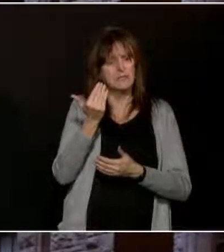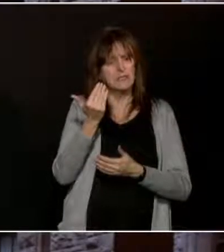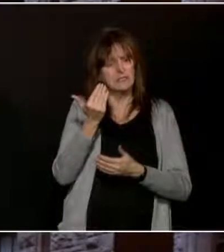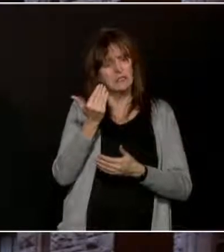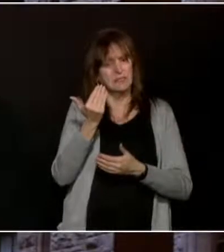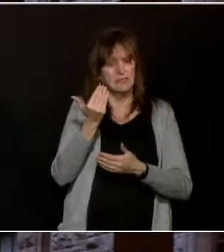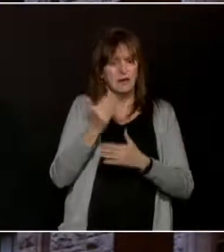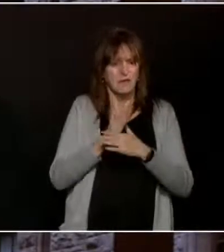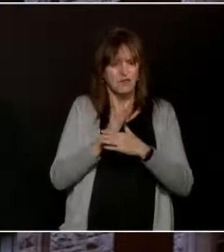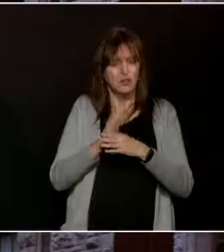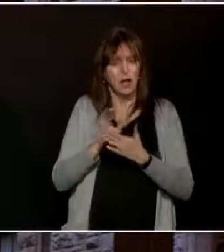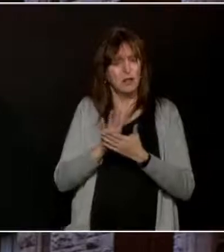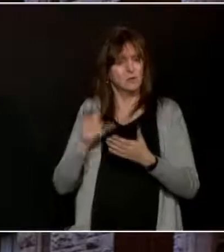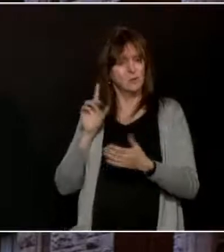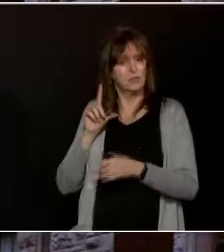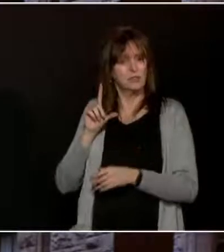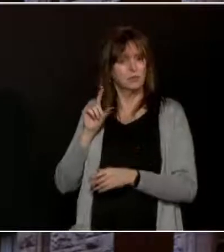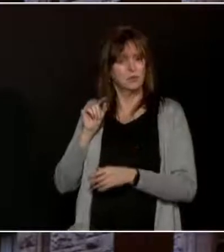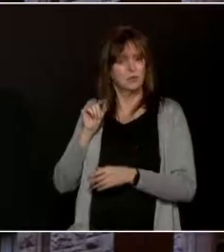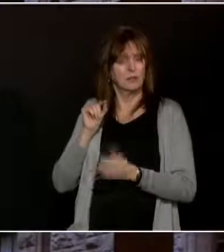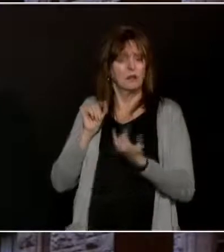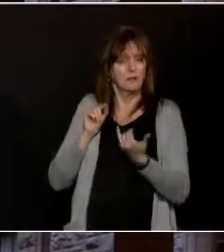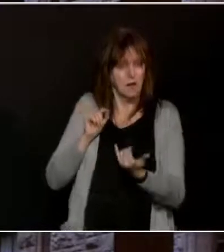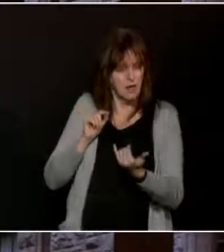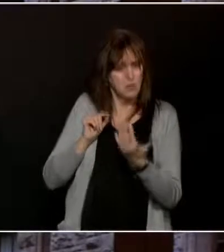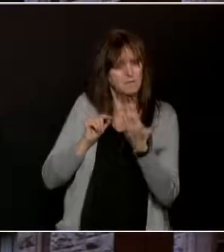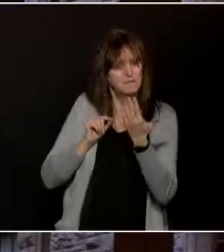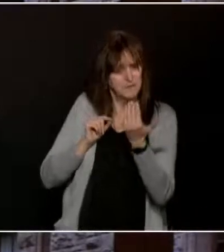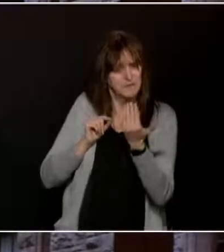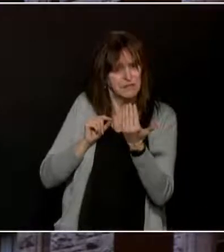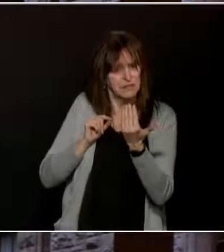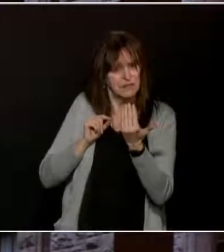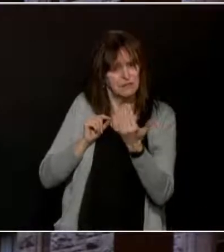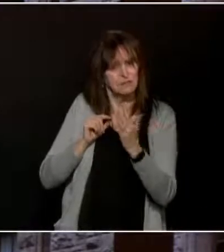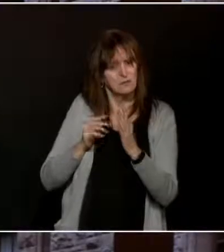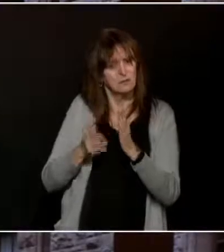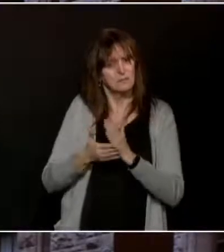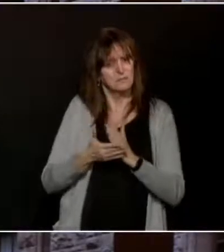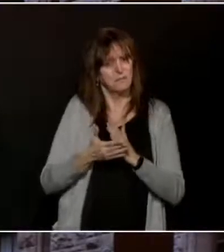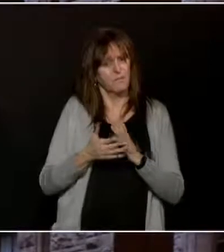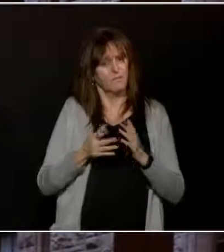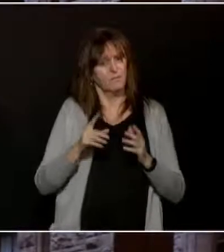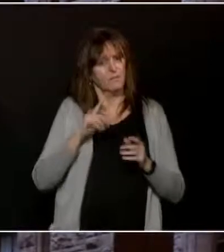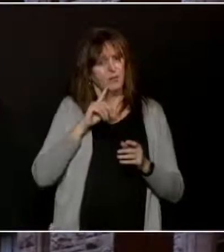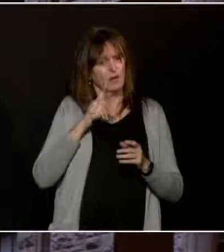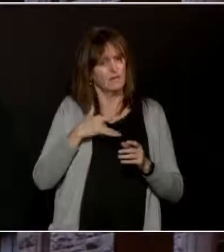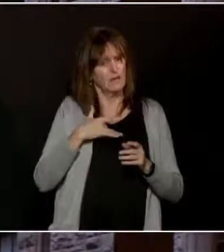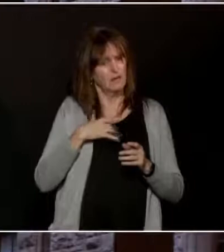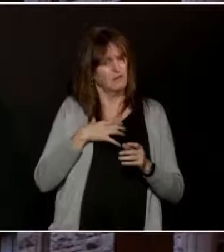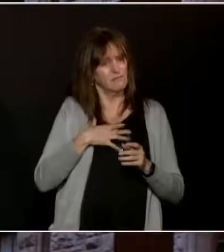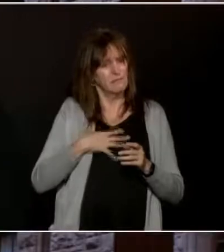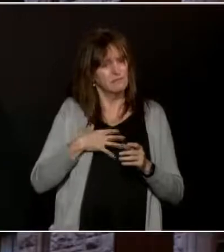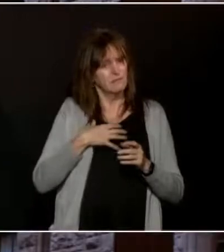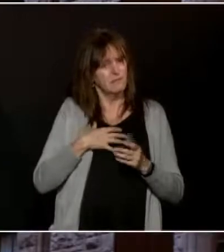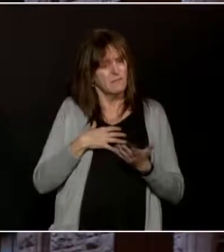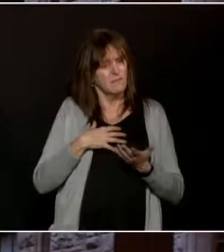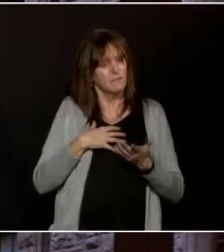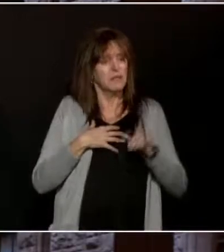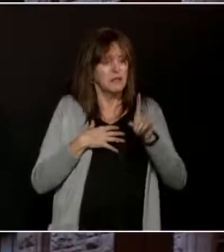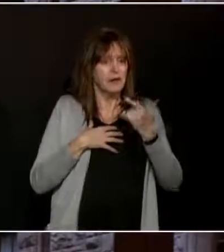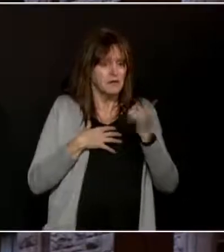period. All these are, while being disturbing, are still encouraging directions. We'd like these down even